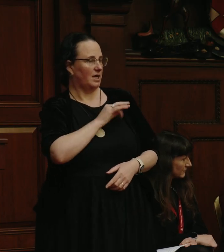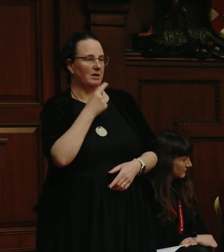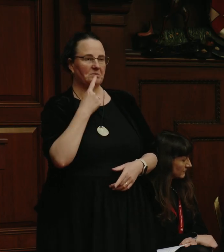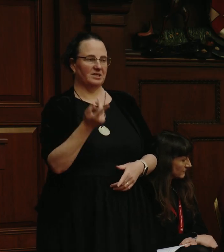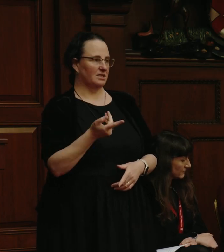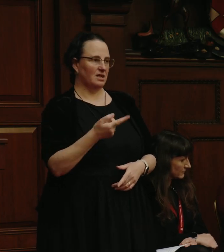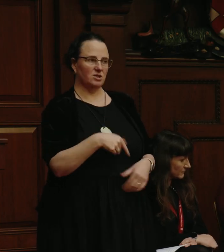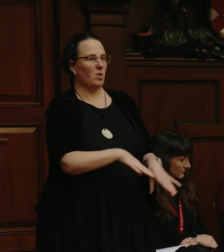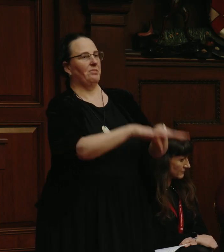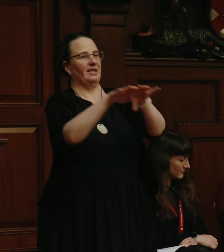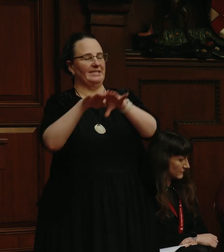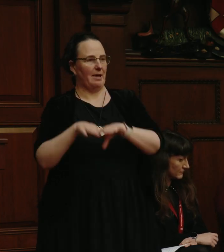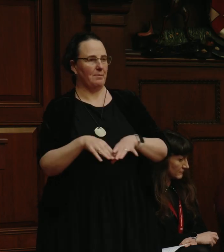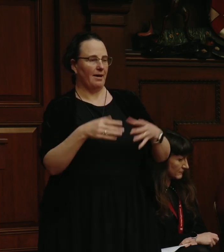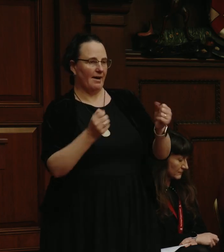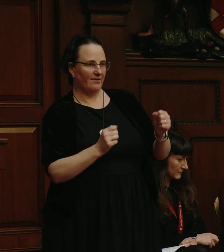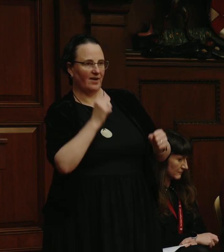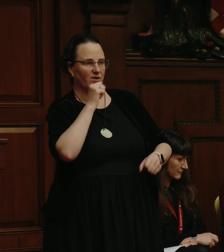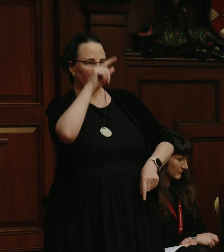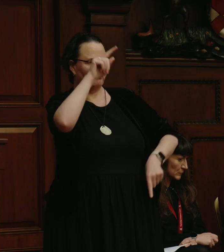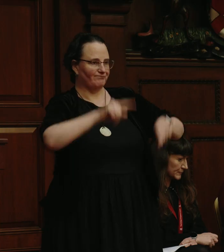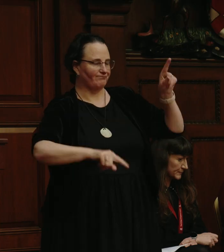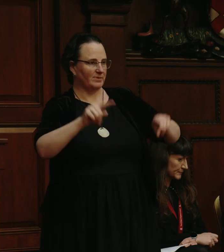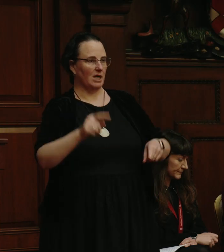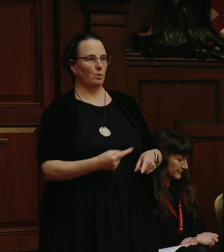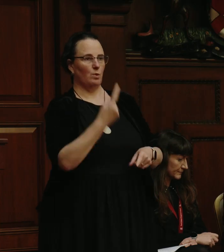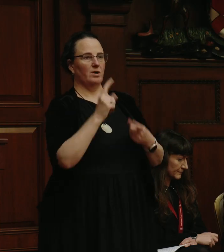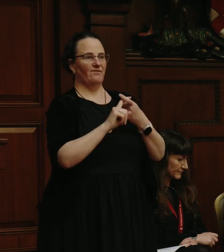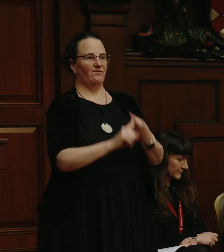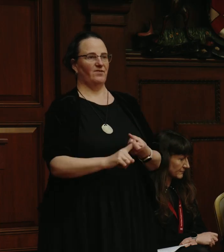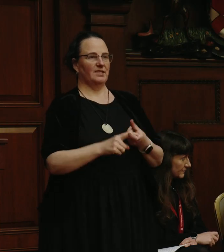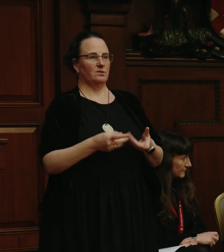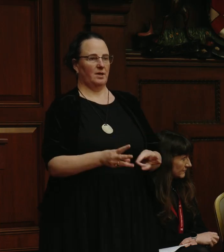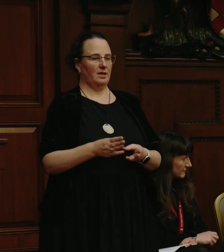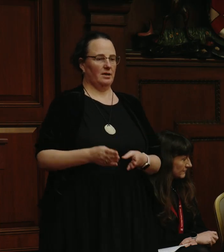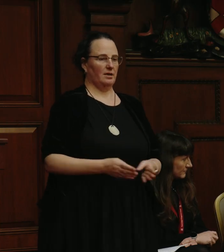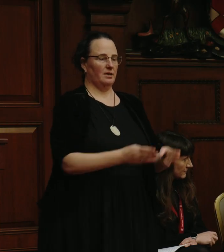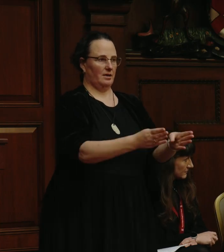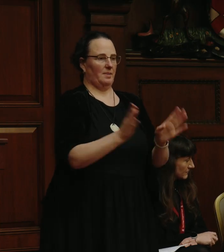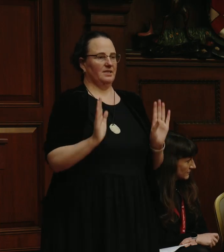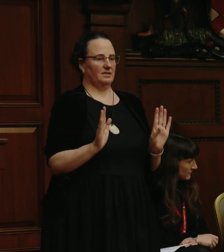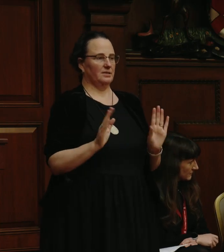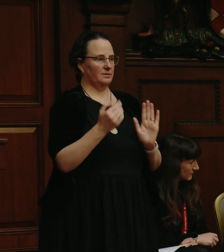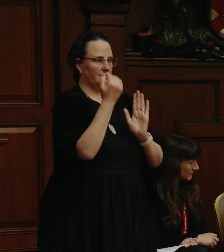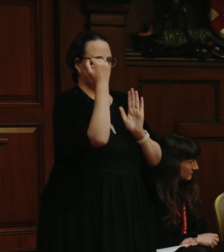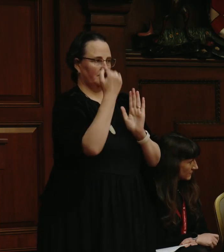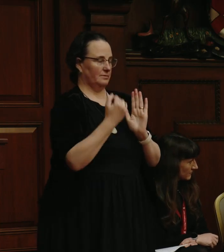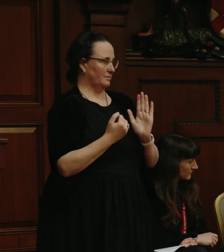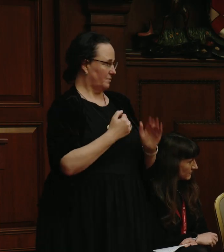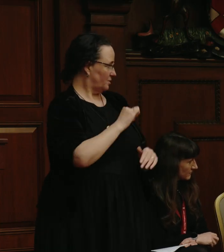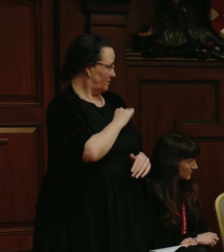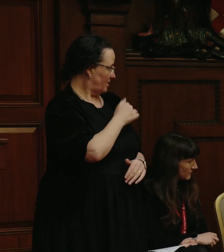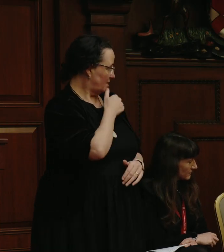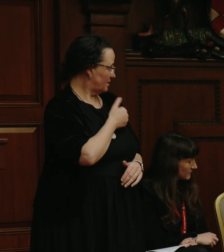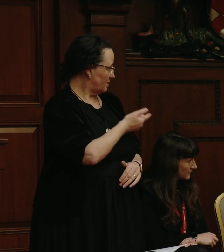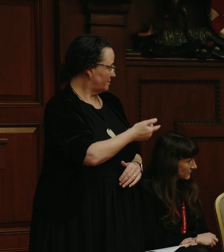broken, and there isn't a set pathway of how this happens. But maybe, Eileen, you'd give a better answer of your experience